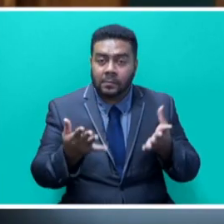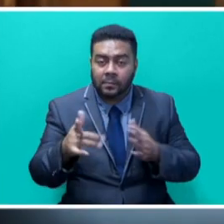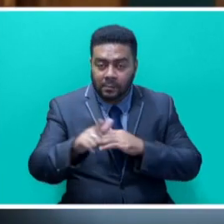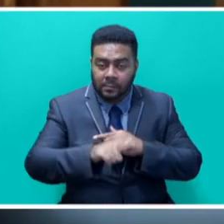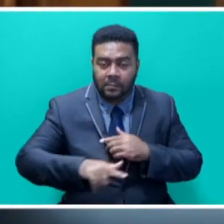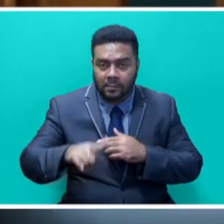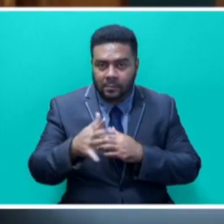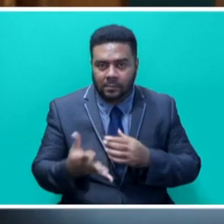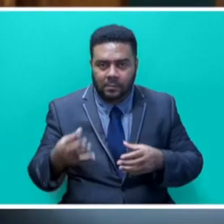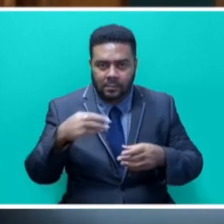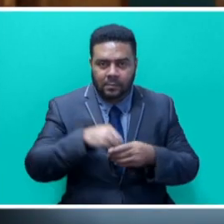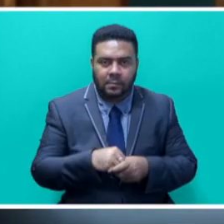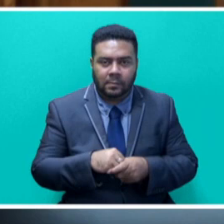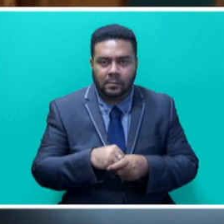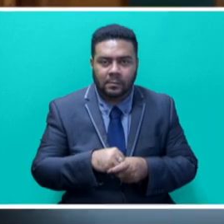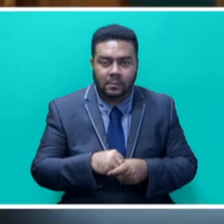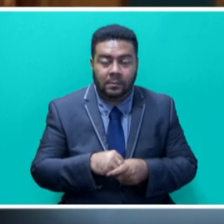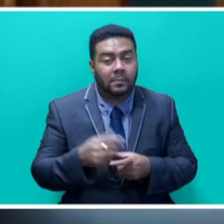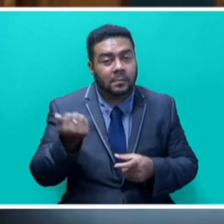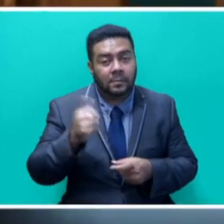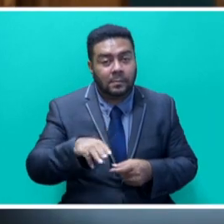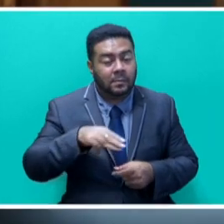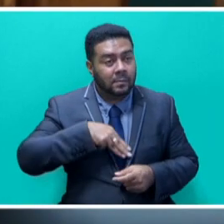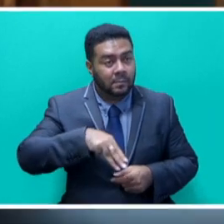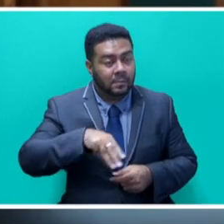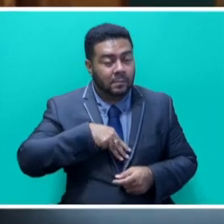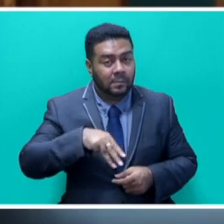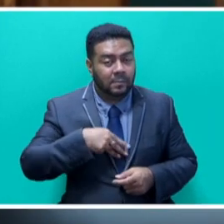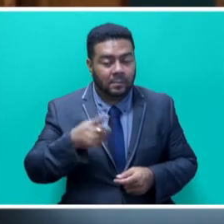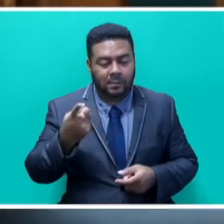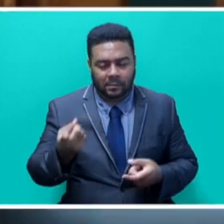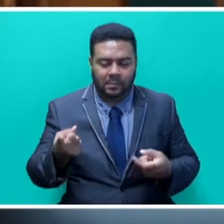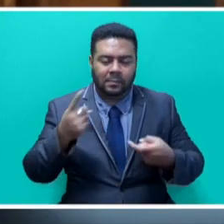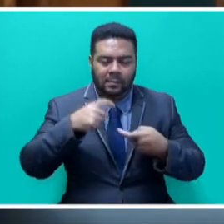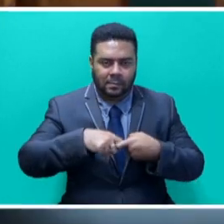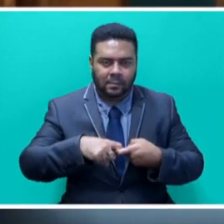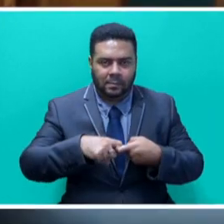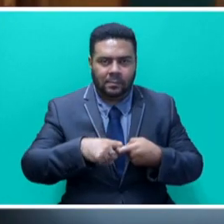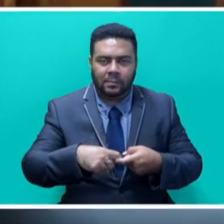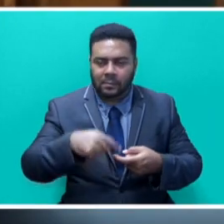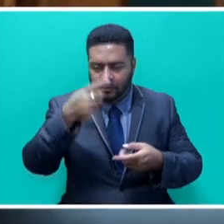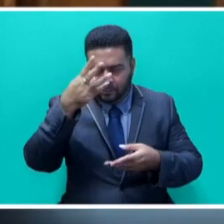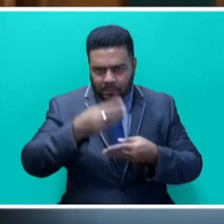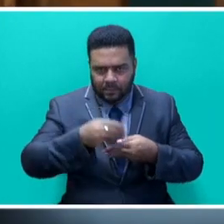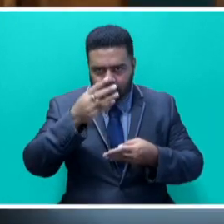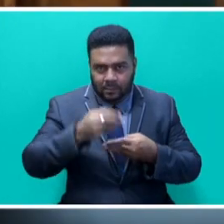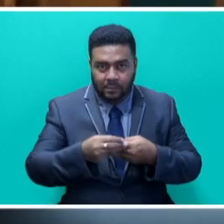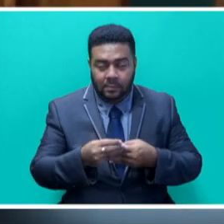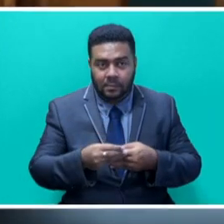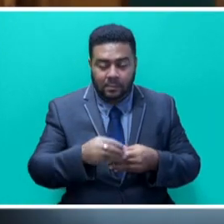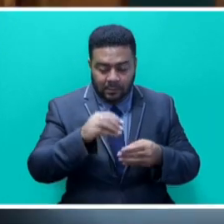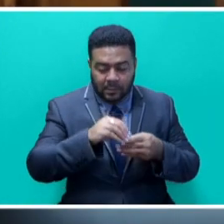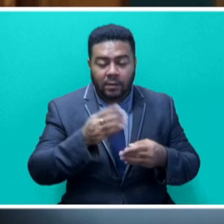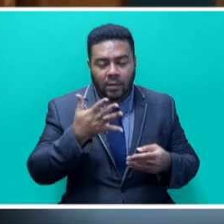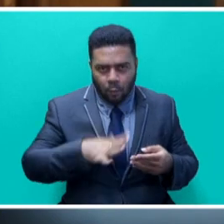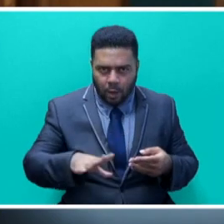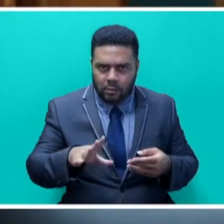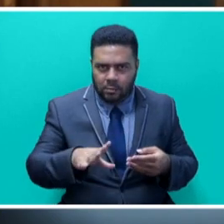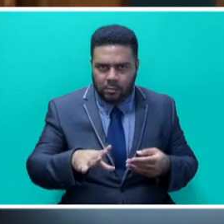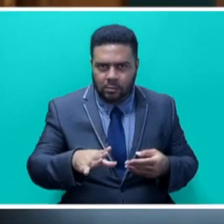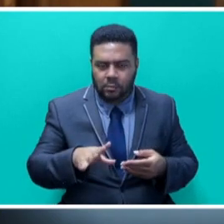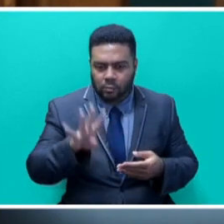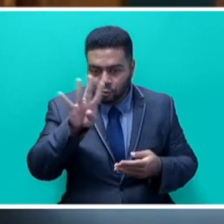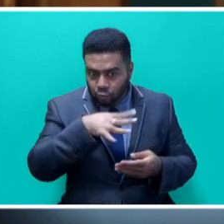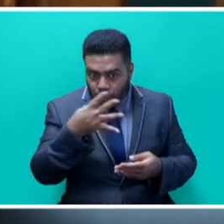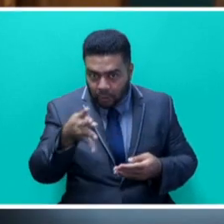the campaign. And any member of the opposition is welcome to join, double count those saplings for themselves if they wish.